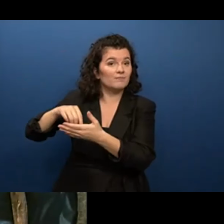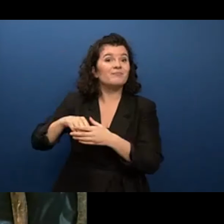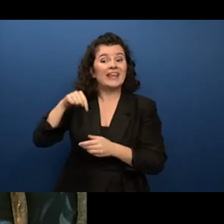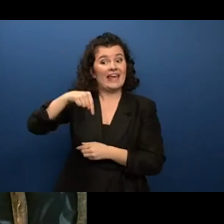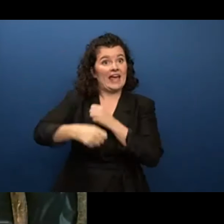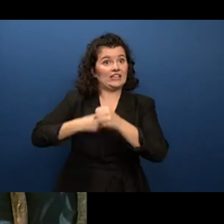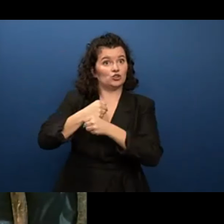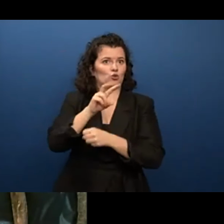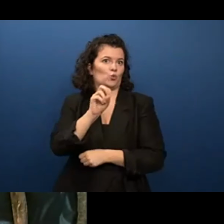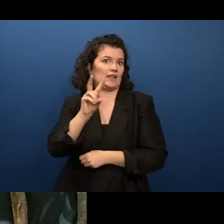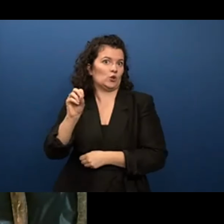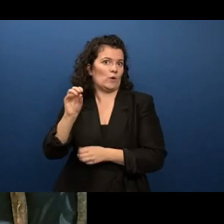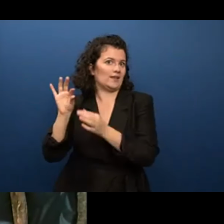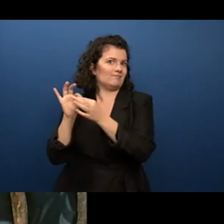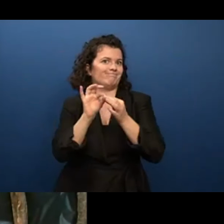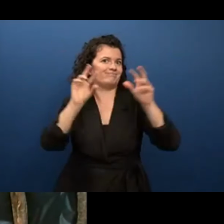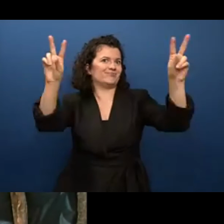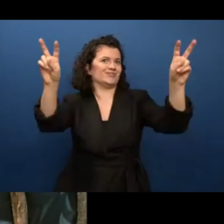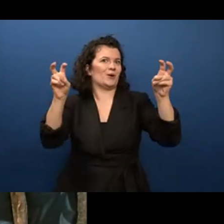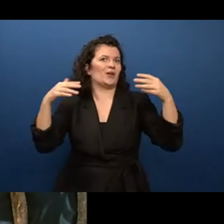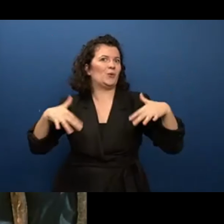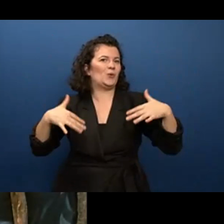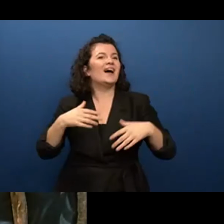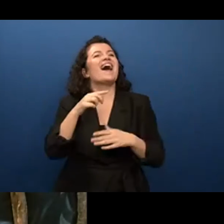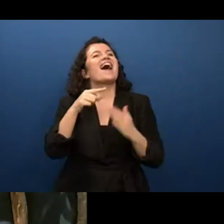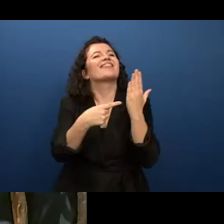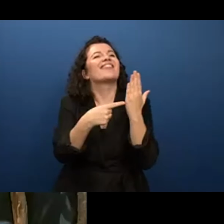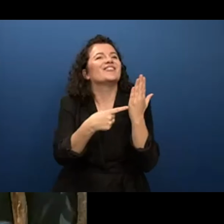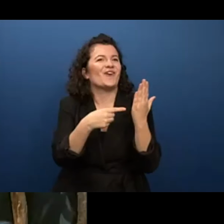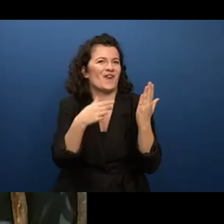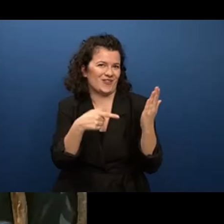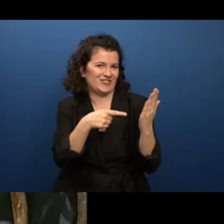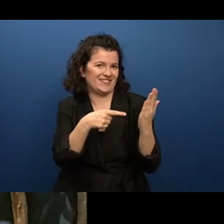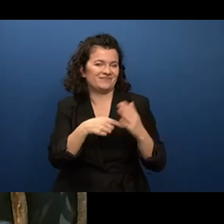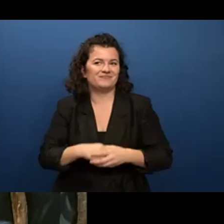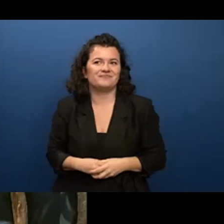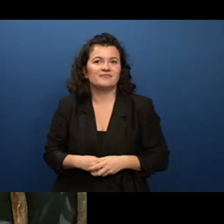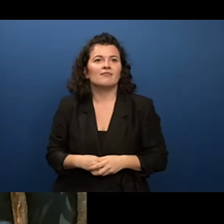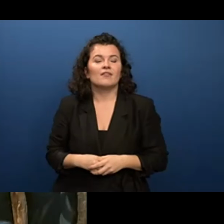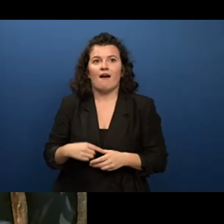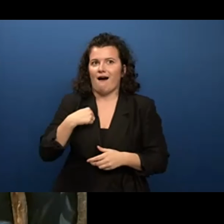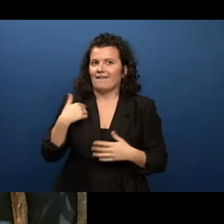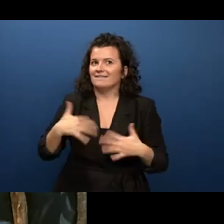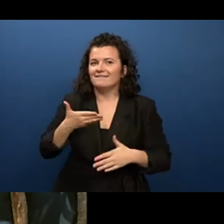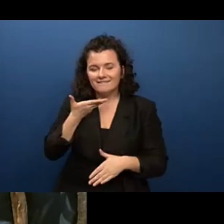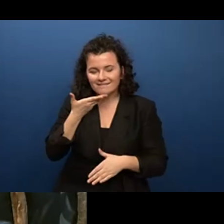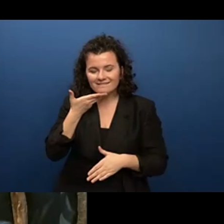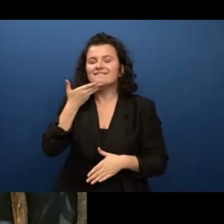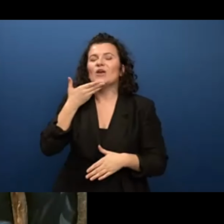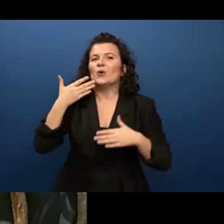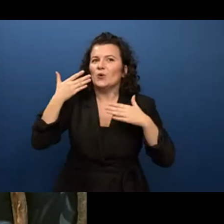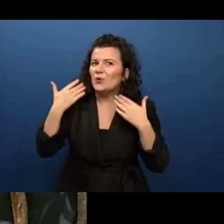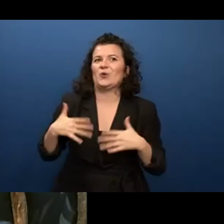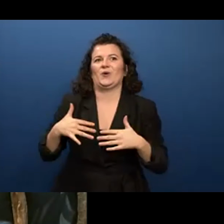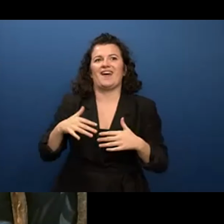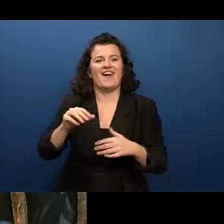technology, a very important topic. And I'm very, very proud and pleased that this is also the first